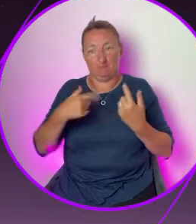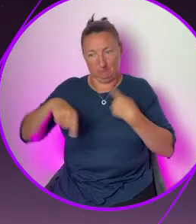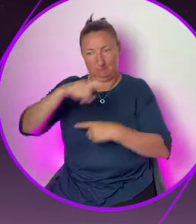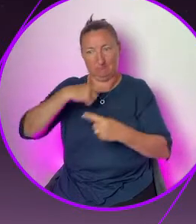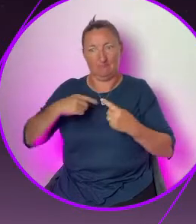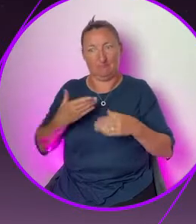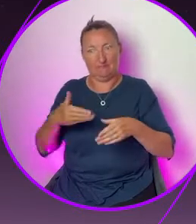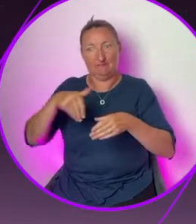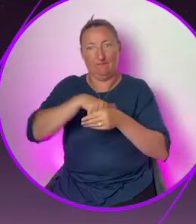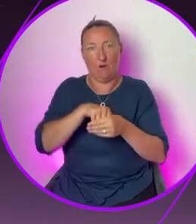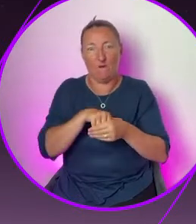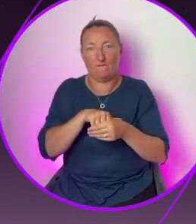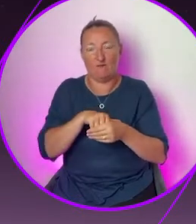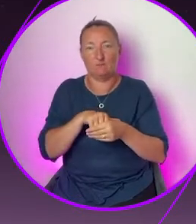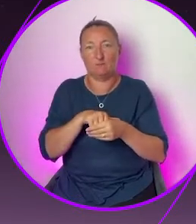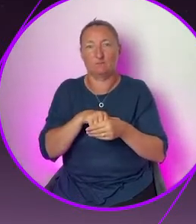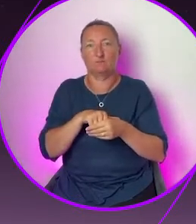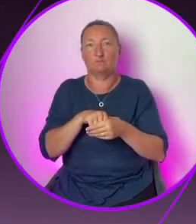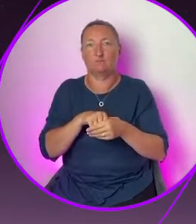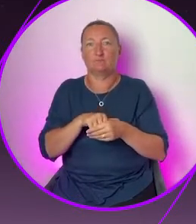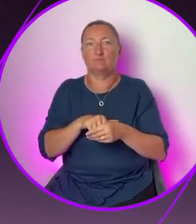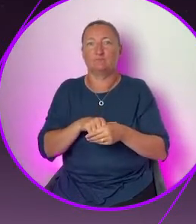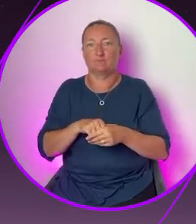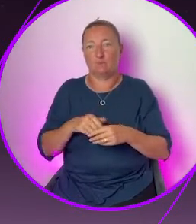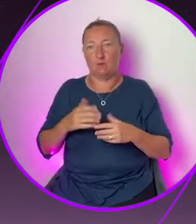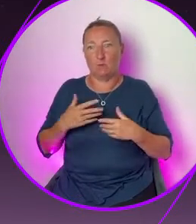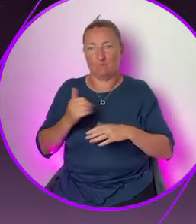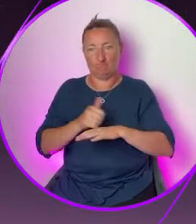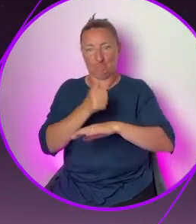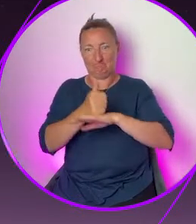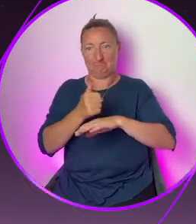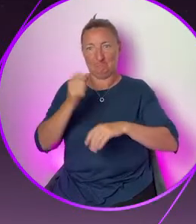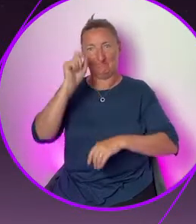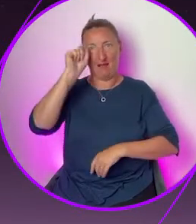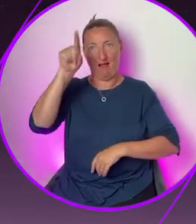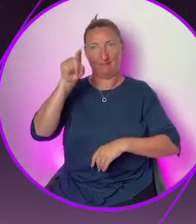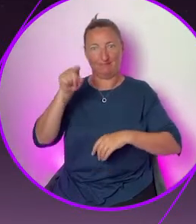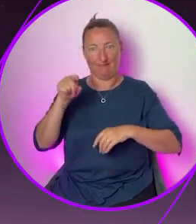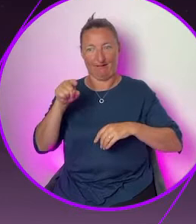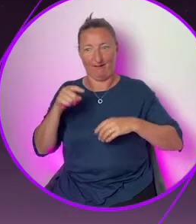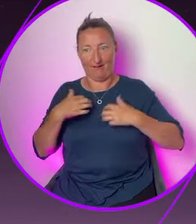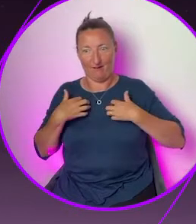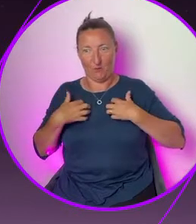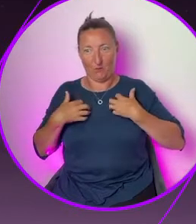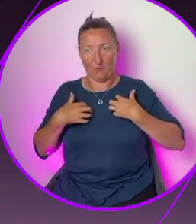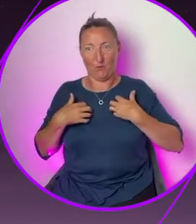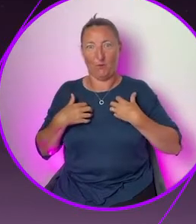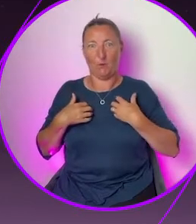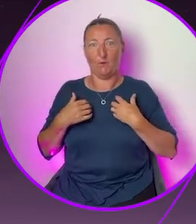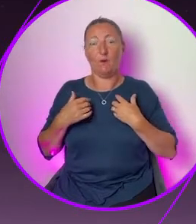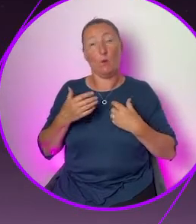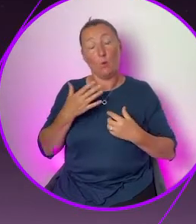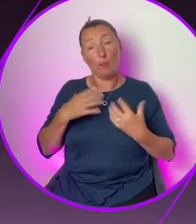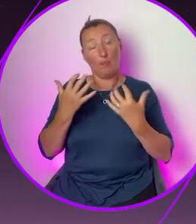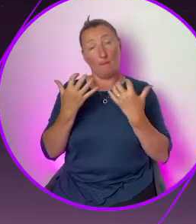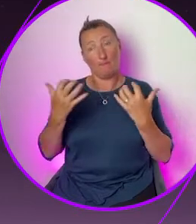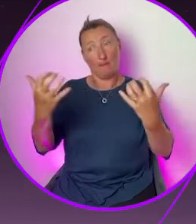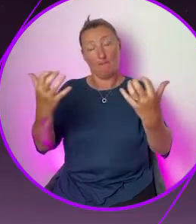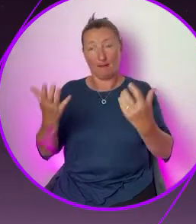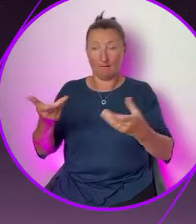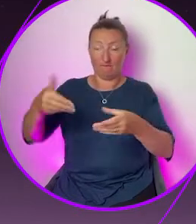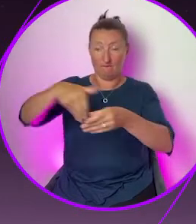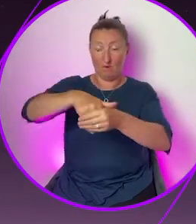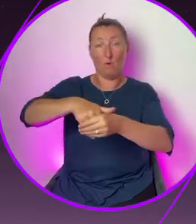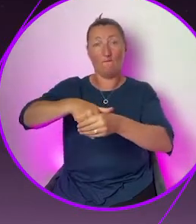So while this is a highly ambitious endeavour, we do think it's a good moment for the public sector to step into this conversation, given that